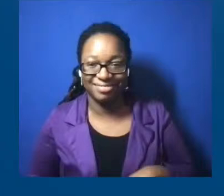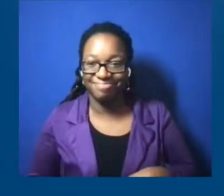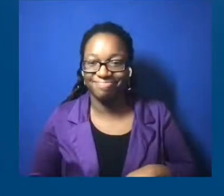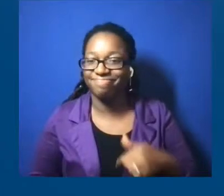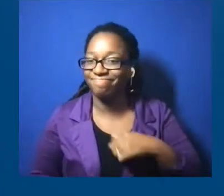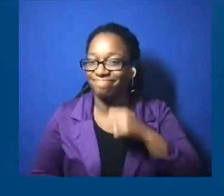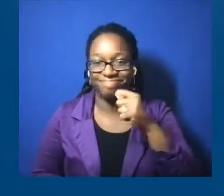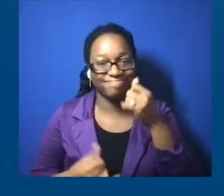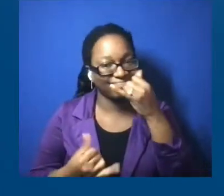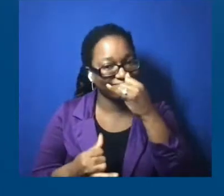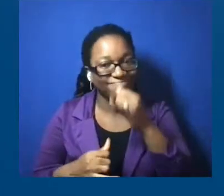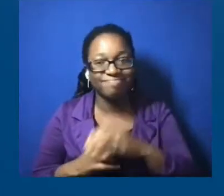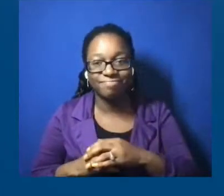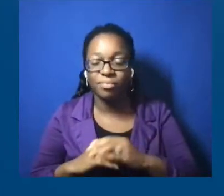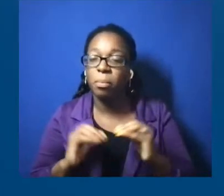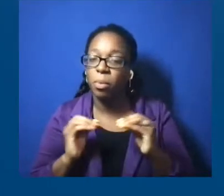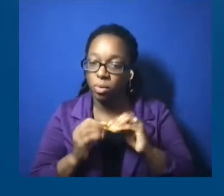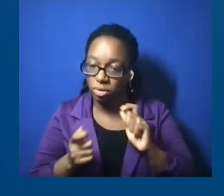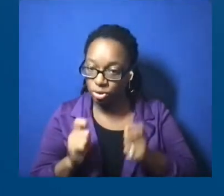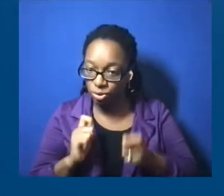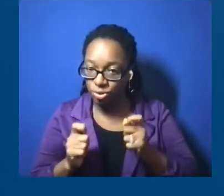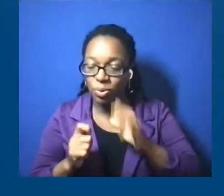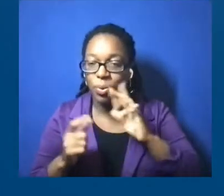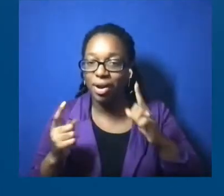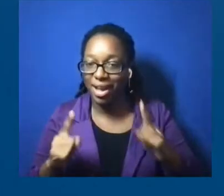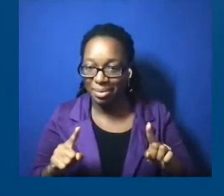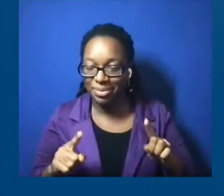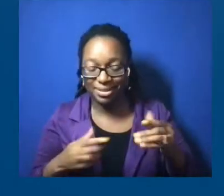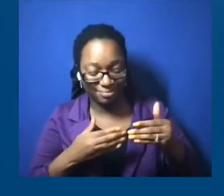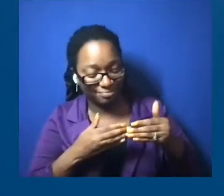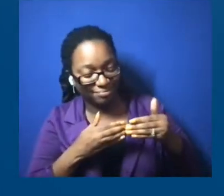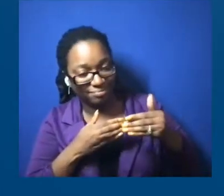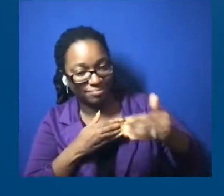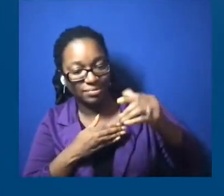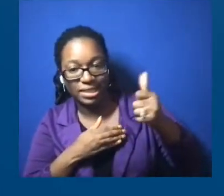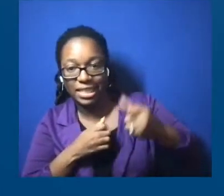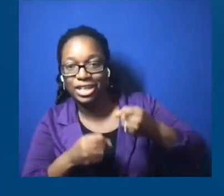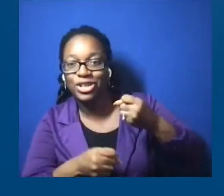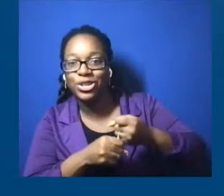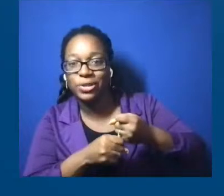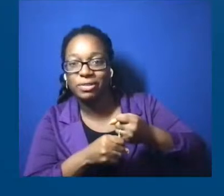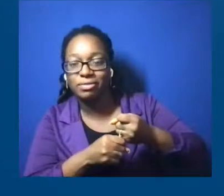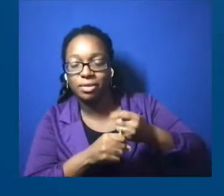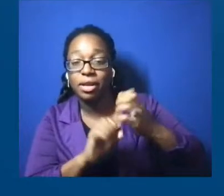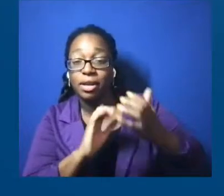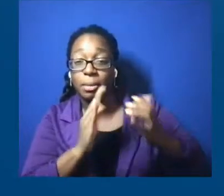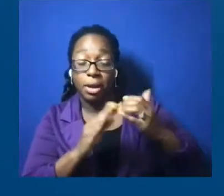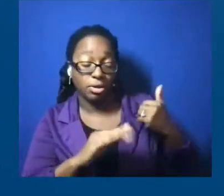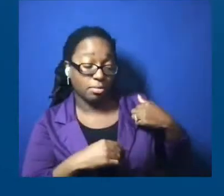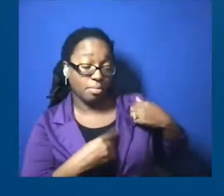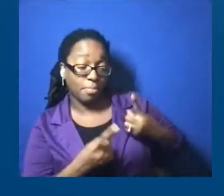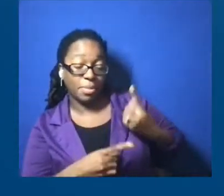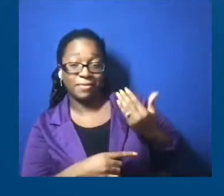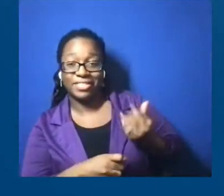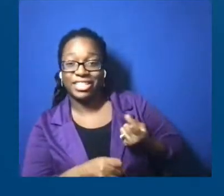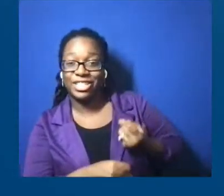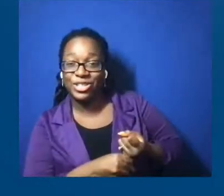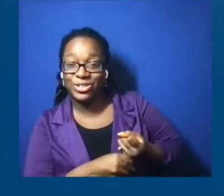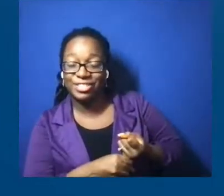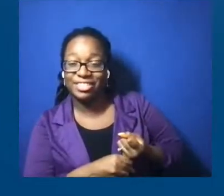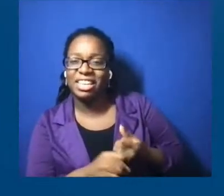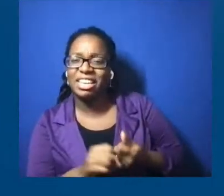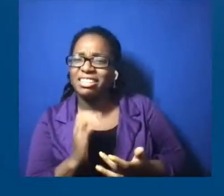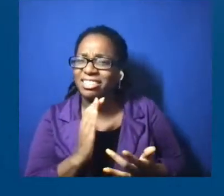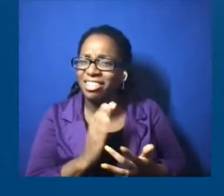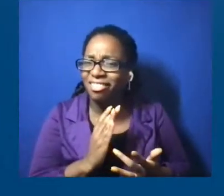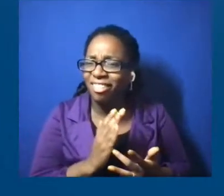to change in the next 10 years than changed in the last 50 years. Because of technology, because of a whole range of